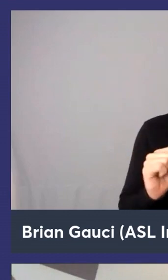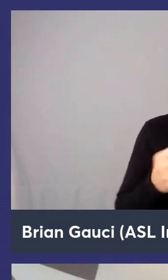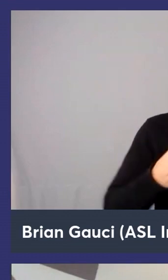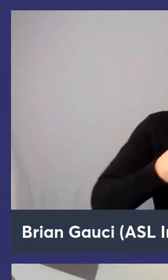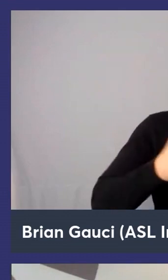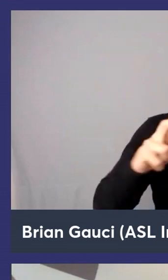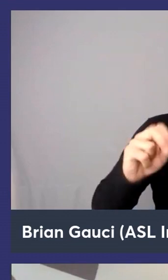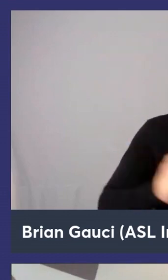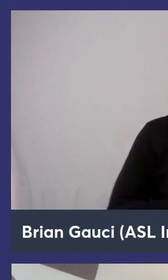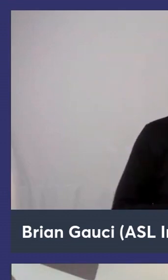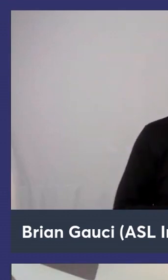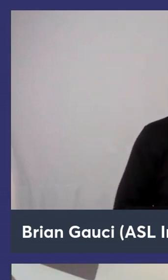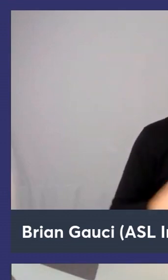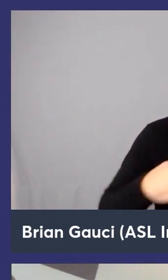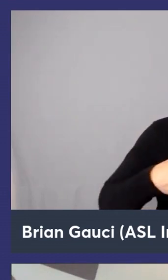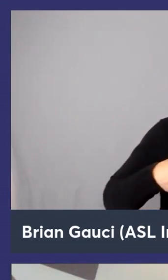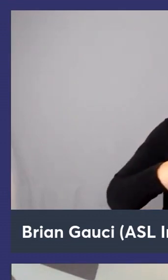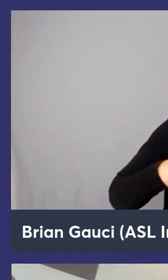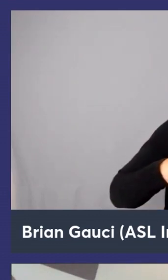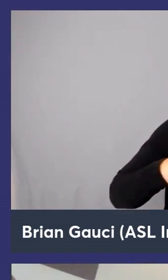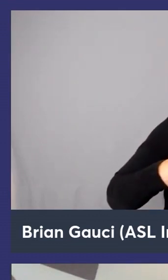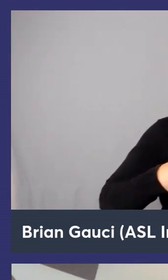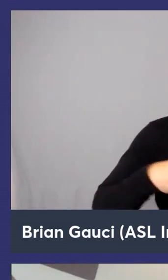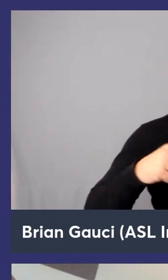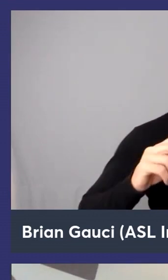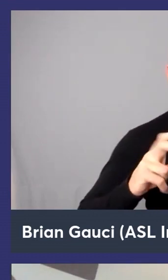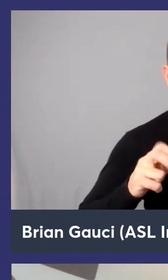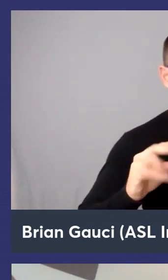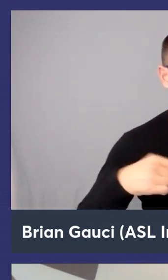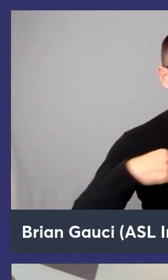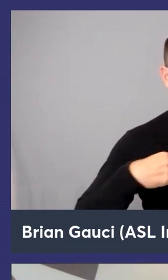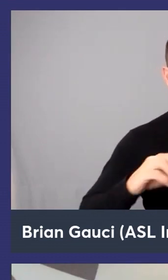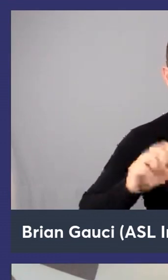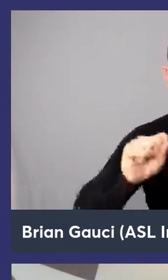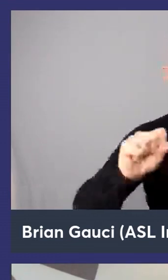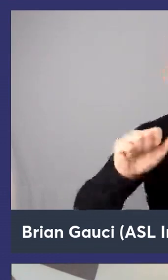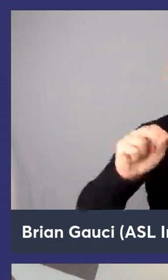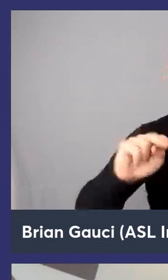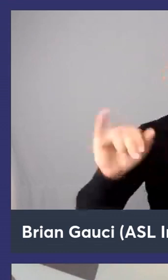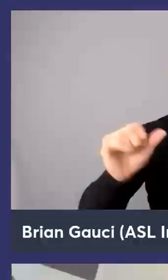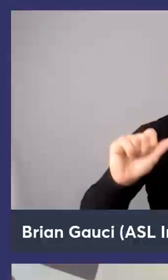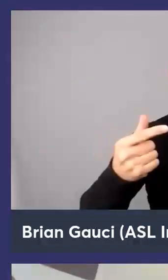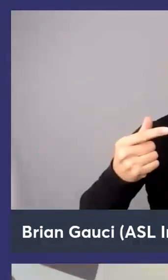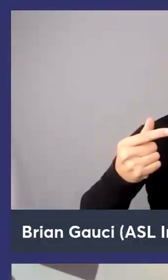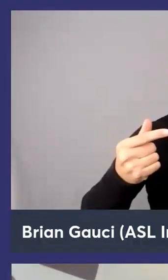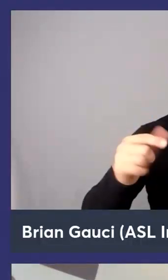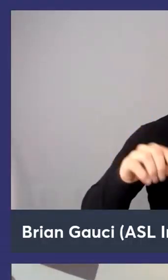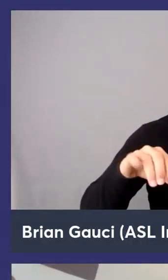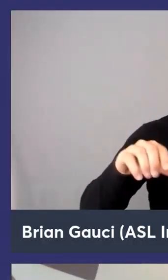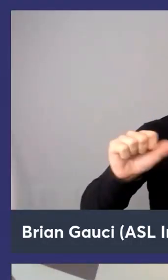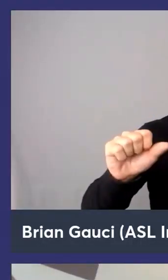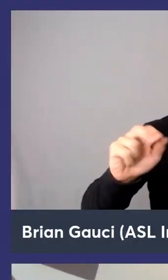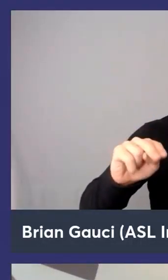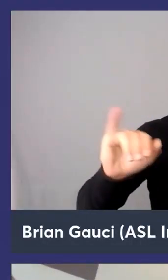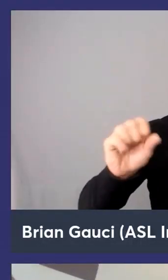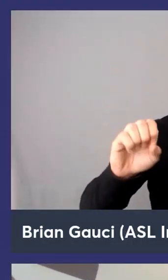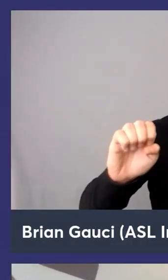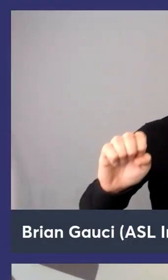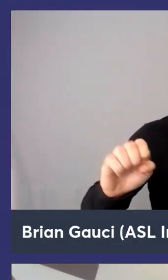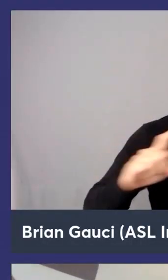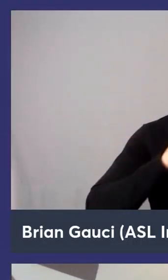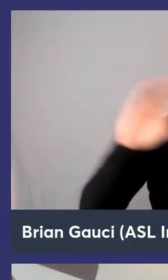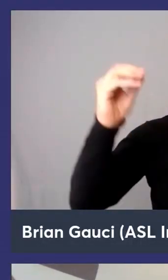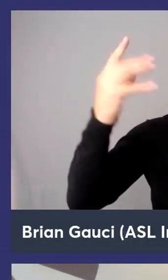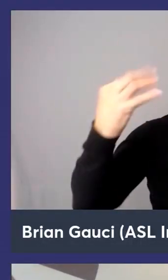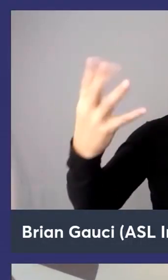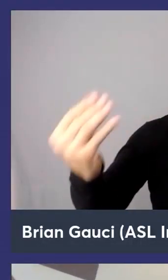San Jose and it's quite sunny today. So, after that, those weeks of rain, we finally have some sun. Although we